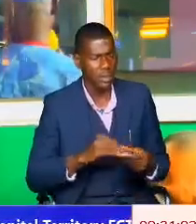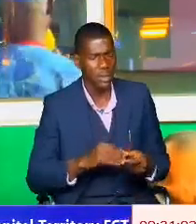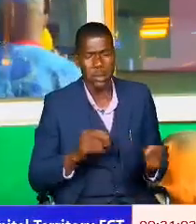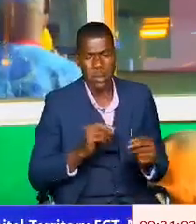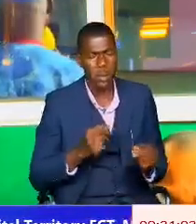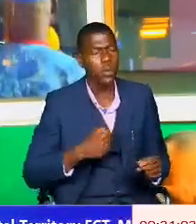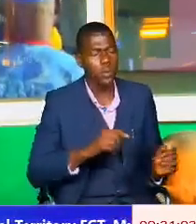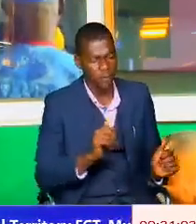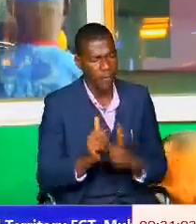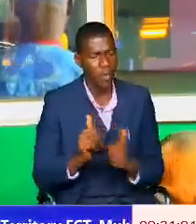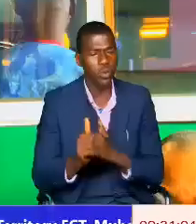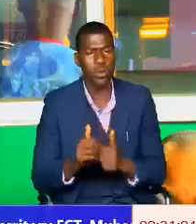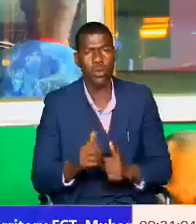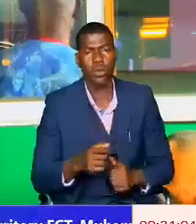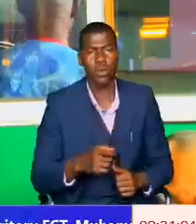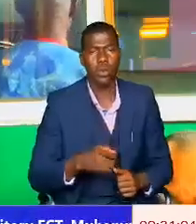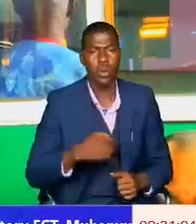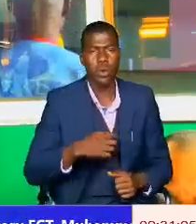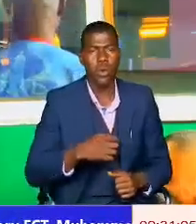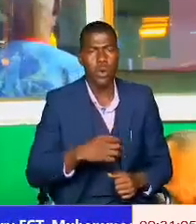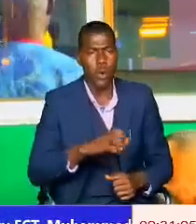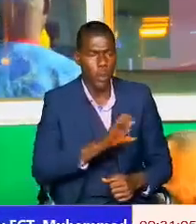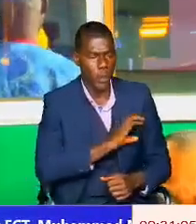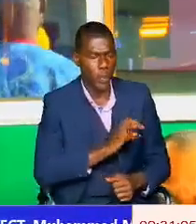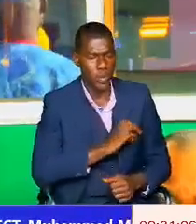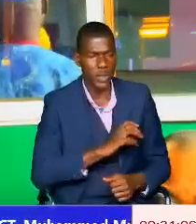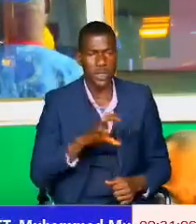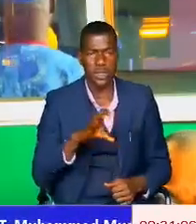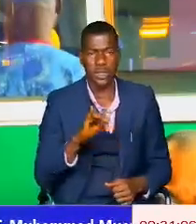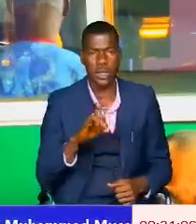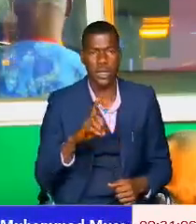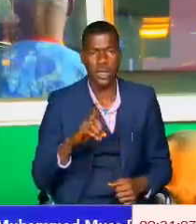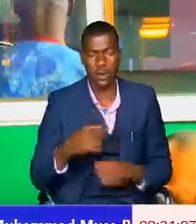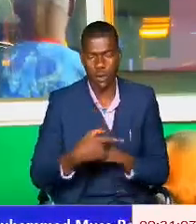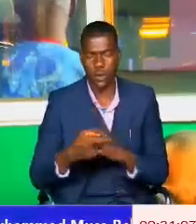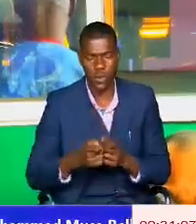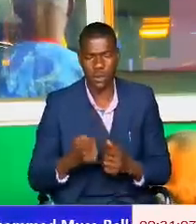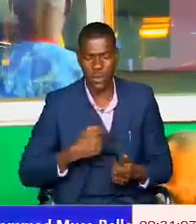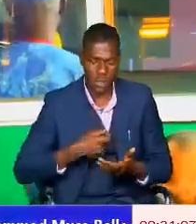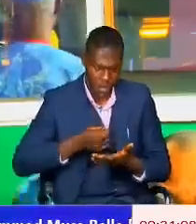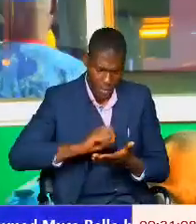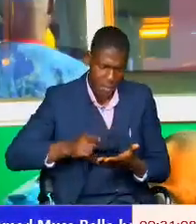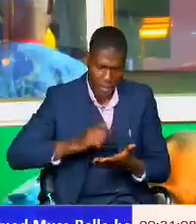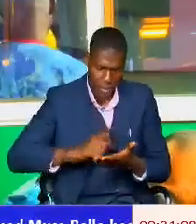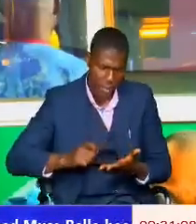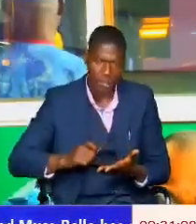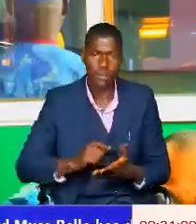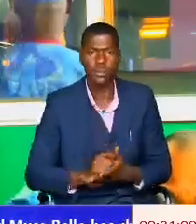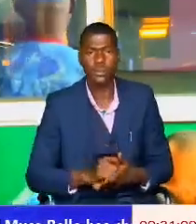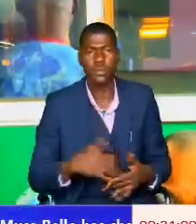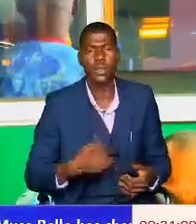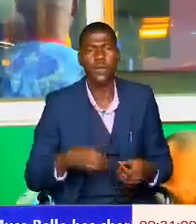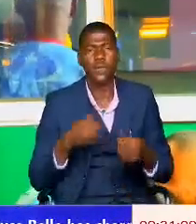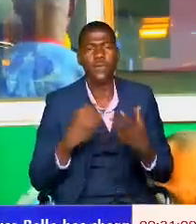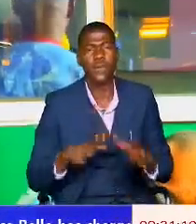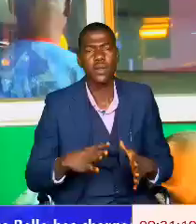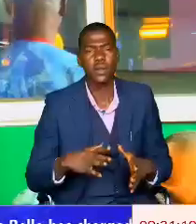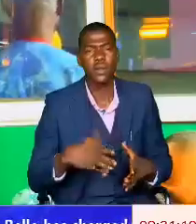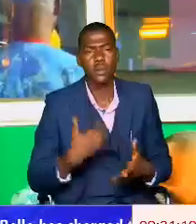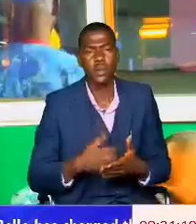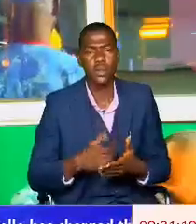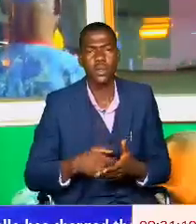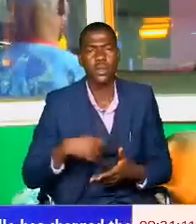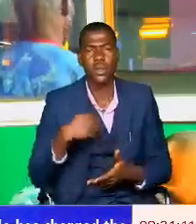to 4CID, we made a statement. I made a statement, my second made a statement. After the statement, he gave the money